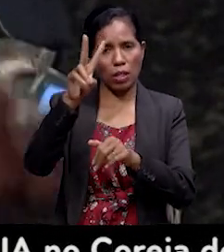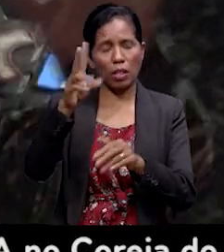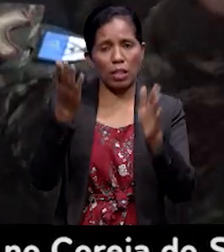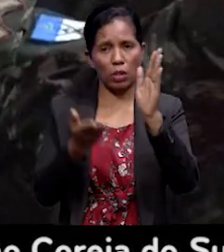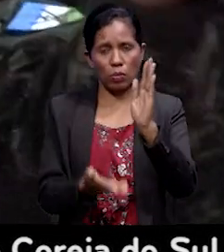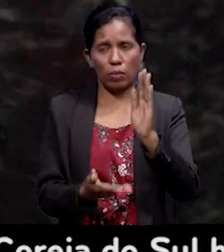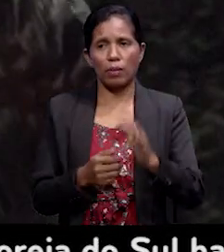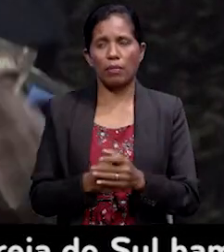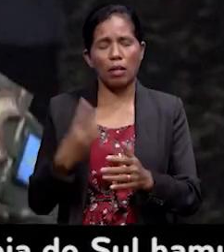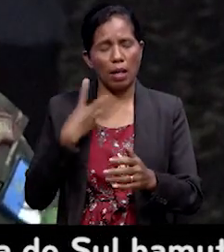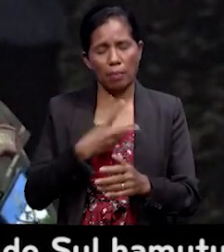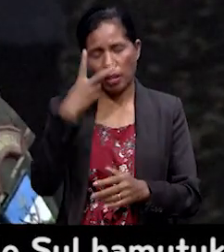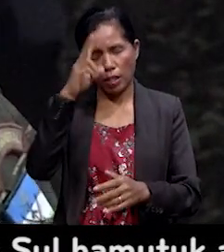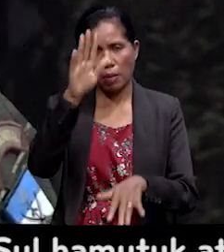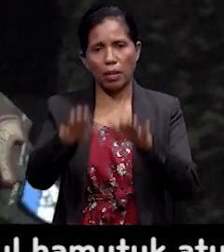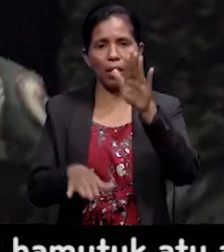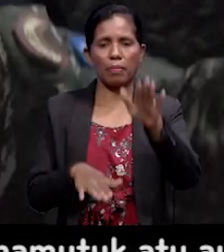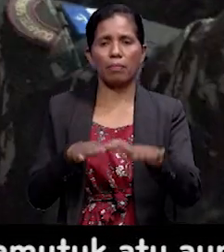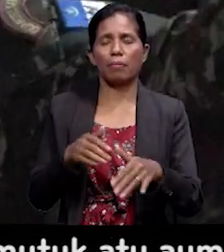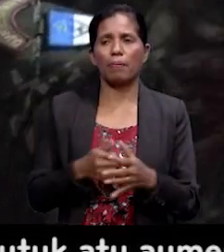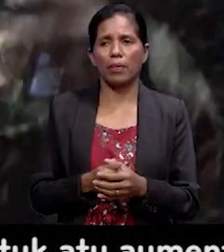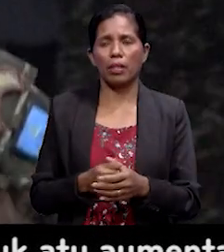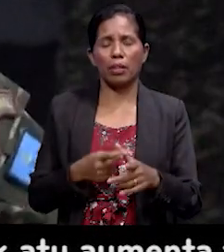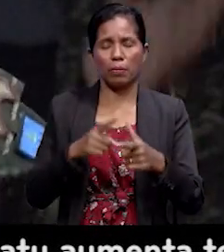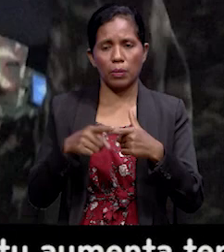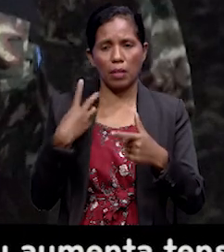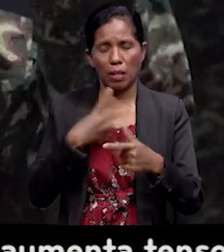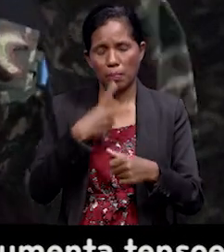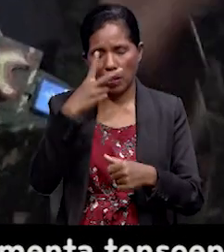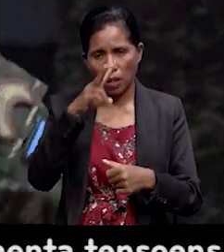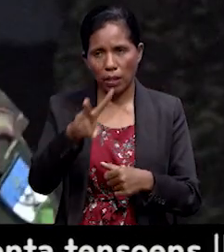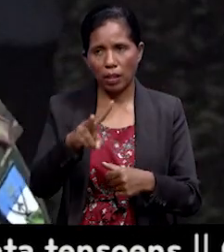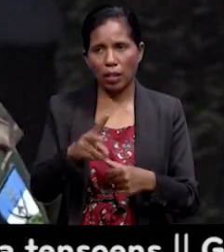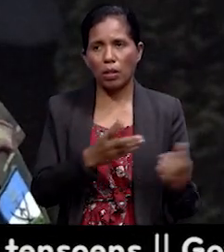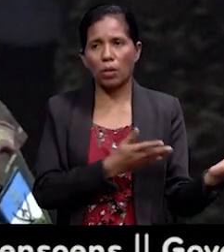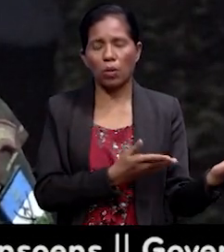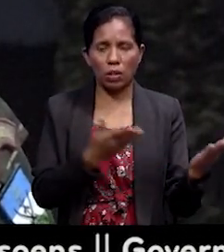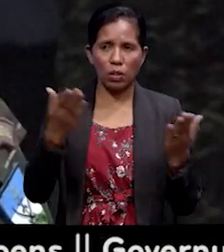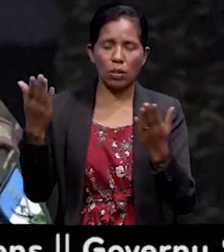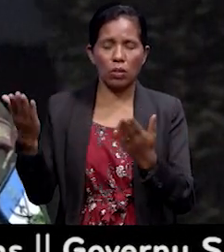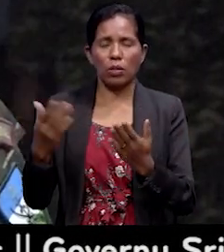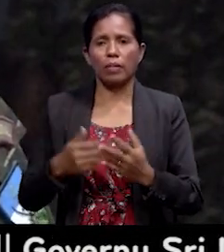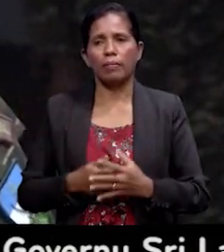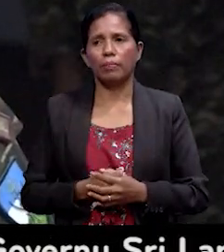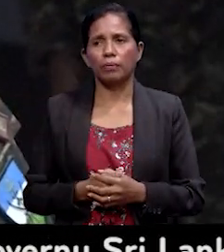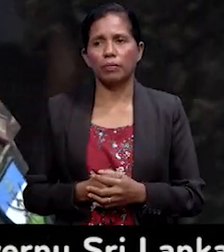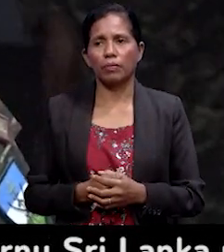Ami hare amila abala amain. Poin na dao kami mai, balo lori tama kako.